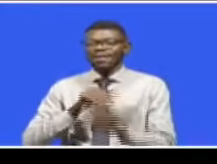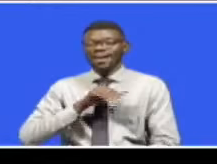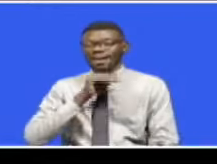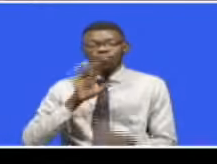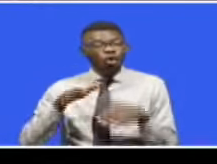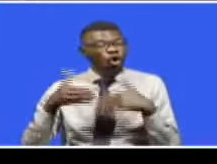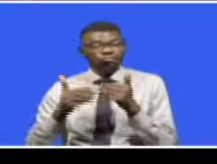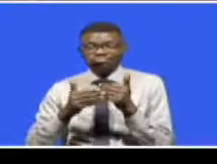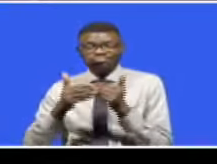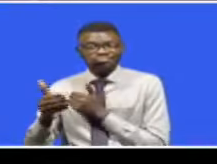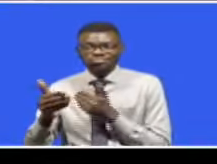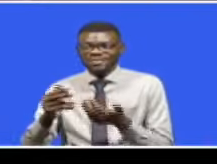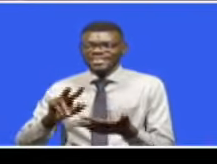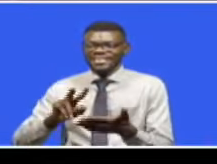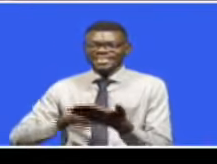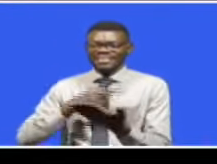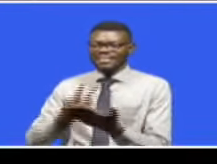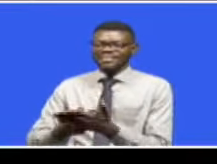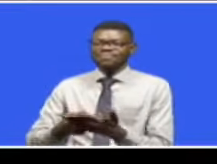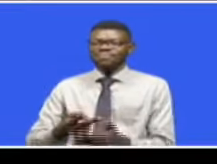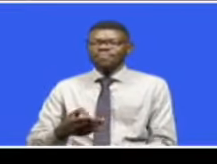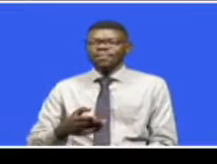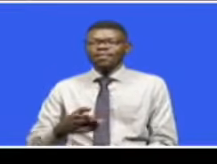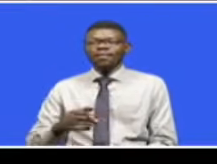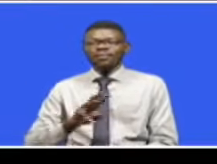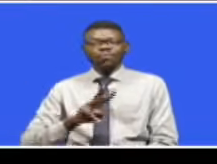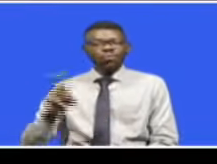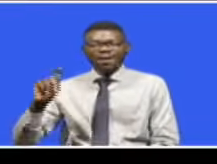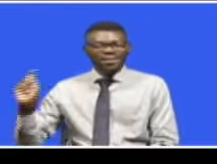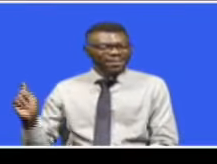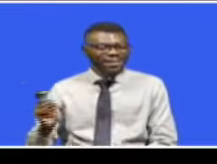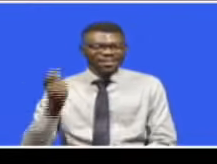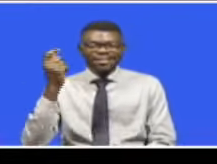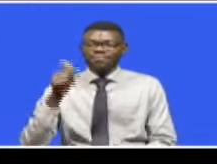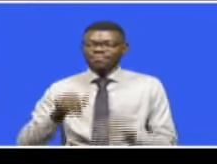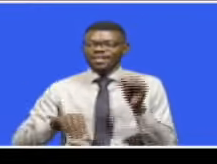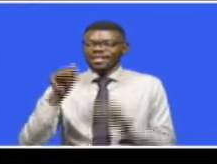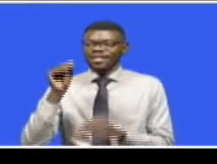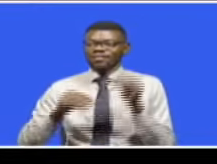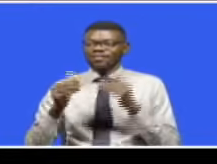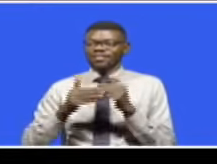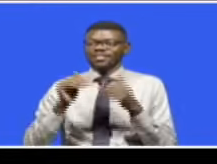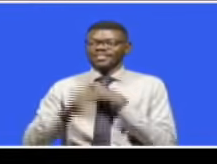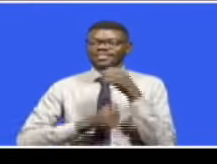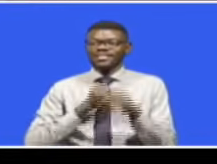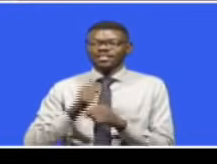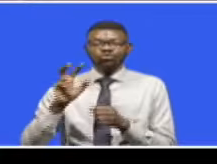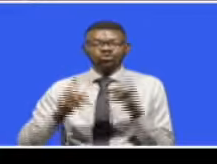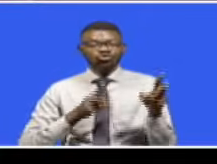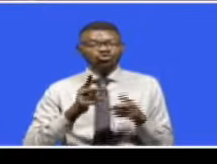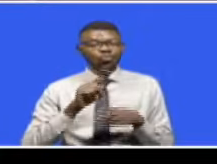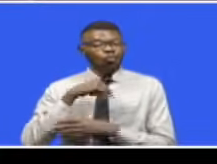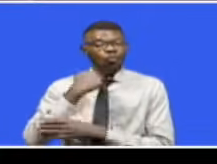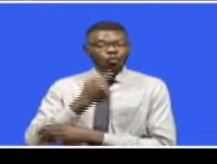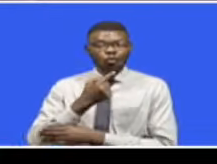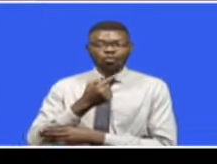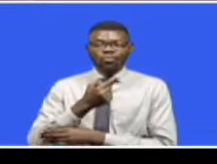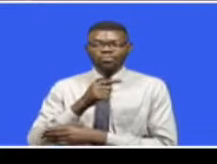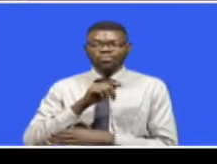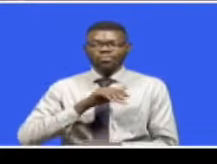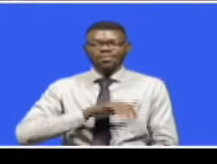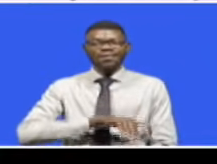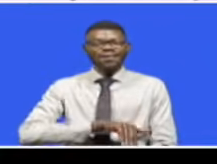politically. Yule ambaye ni candidate wetu kama watu wa Western kwa ajili ya uchaguzi wa mwaka 2022 ni Mheshimiwa Raila